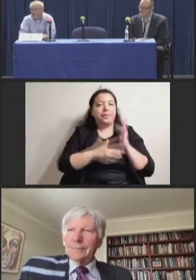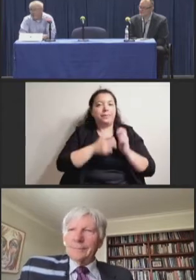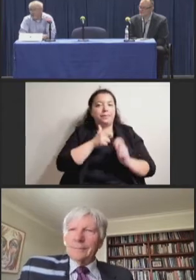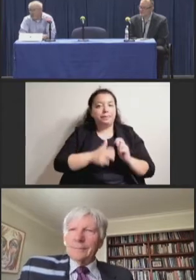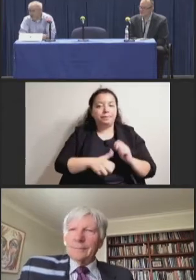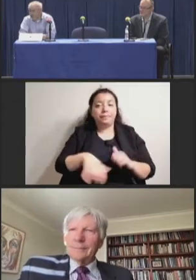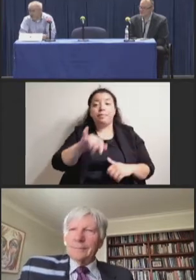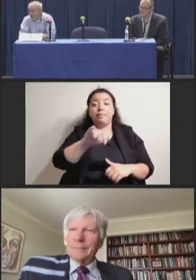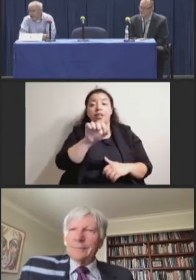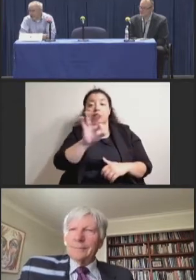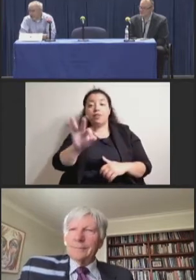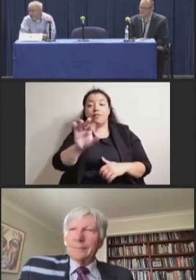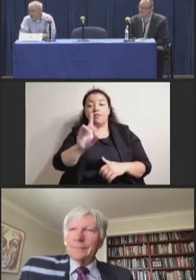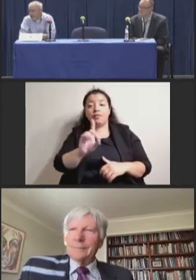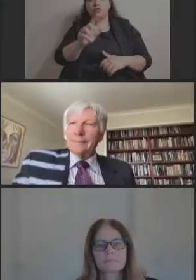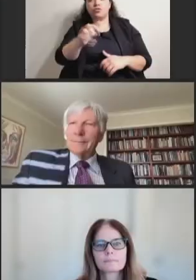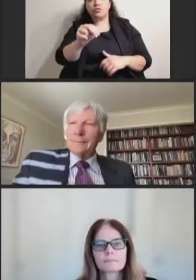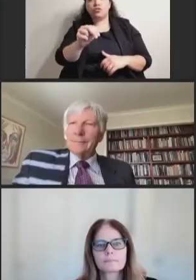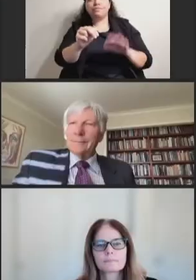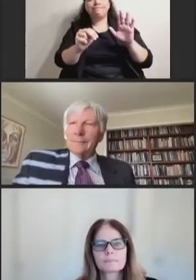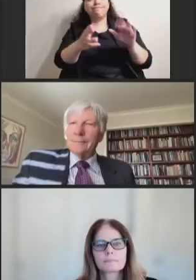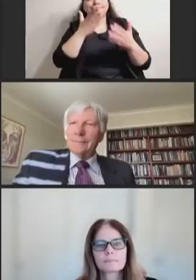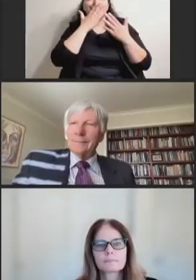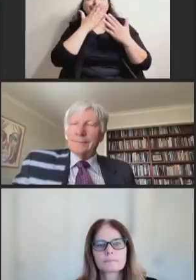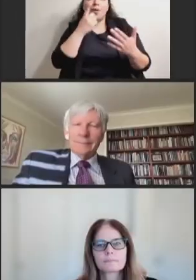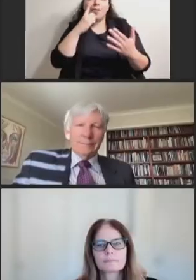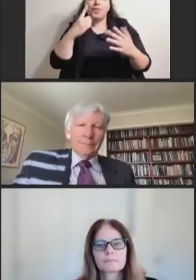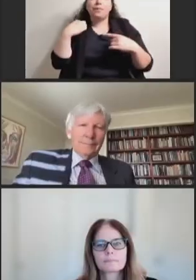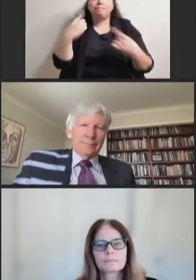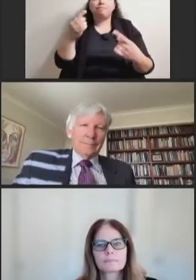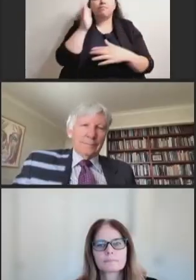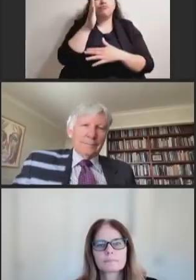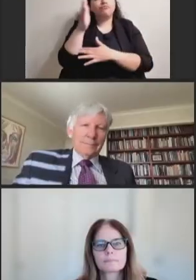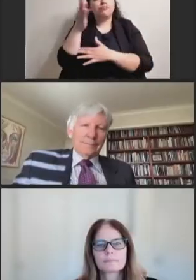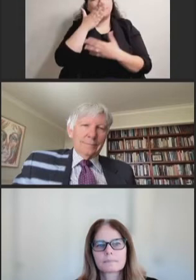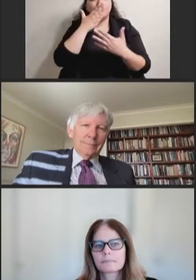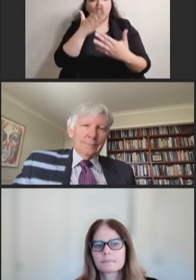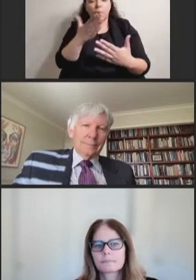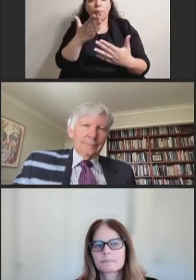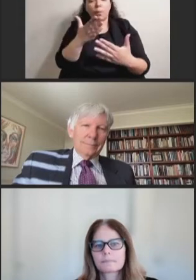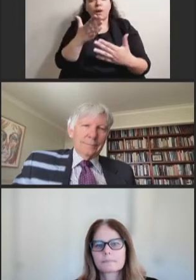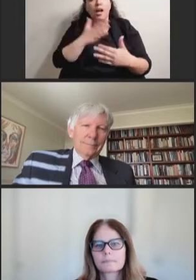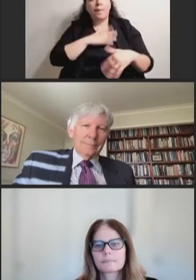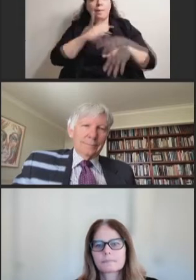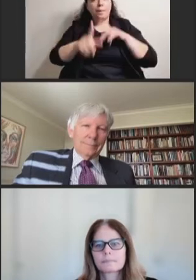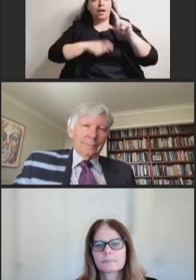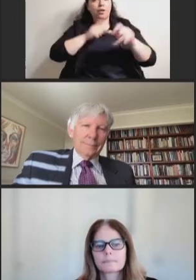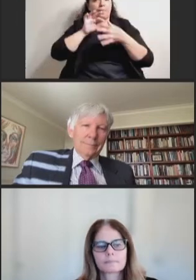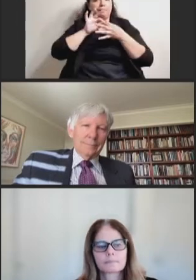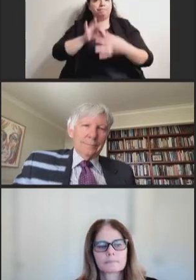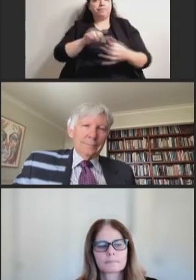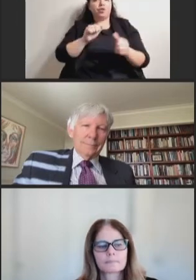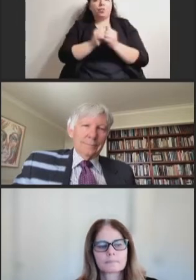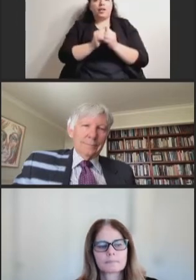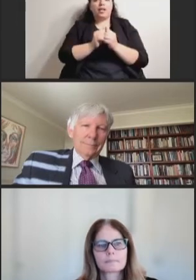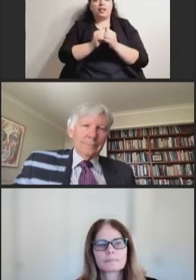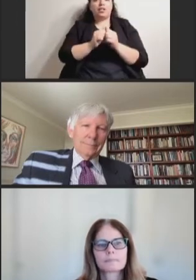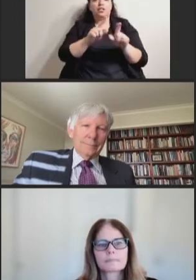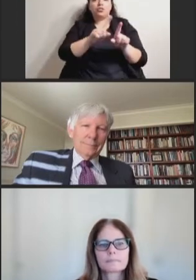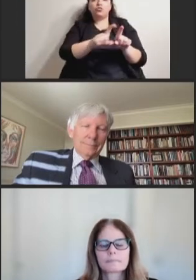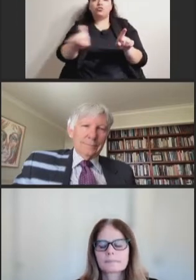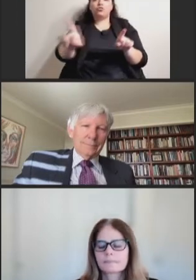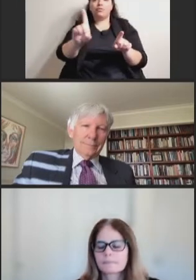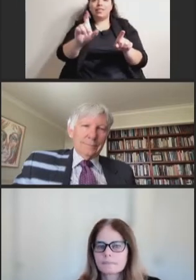Thank you for all these presentations. They've been fantastic. My question is around the survey data, and I'm